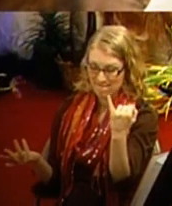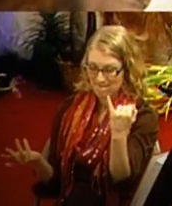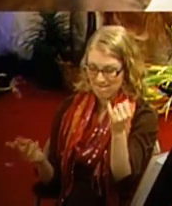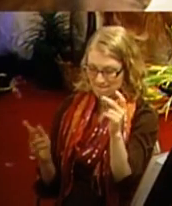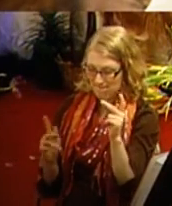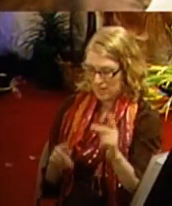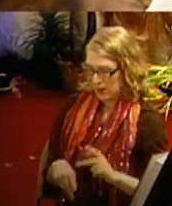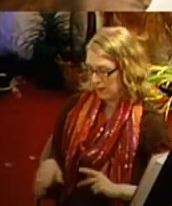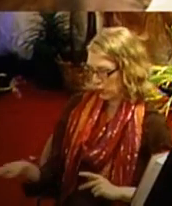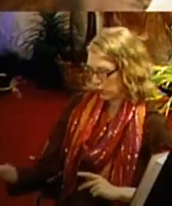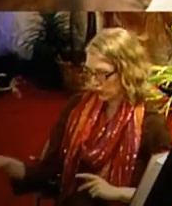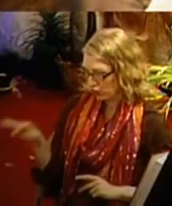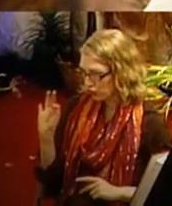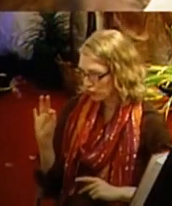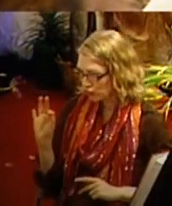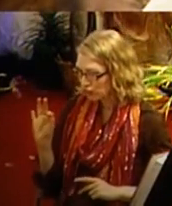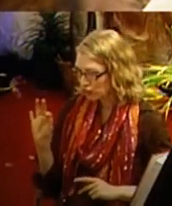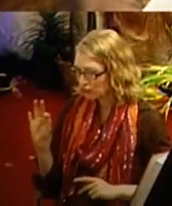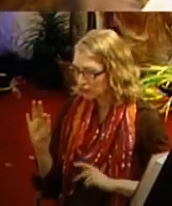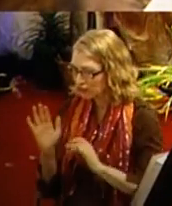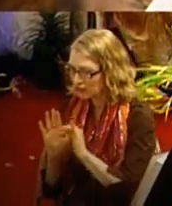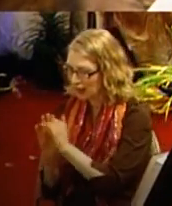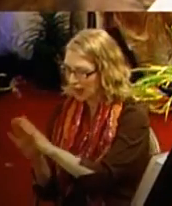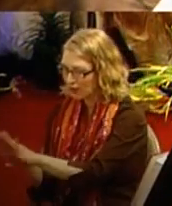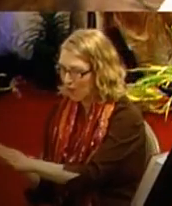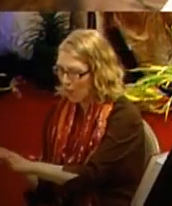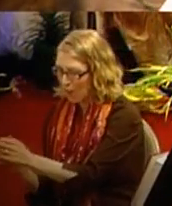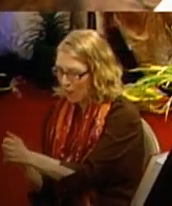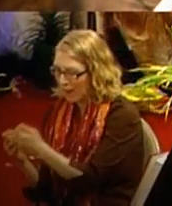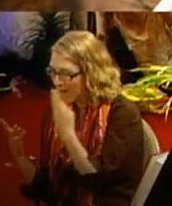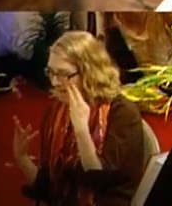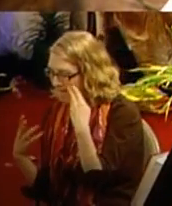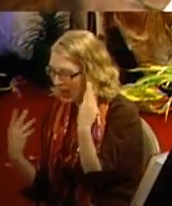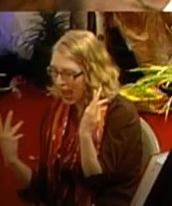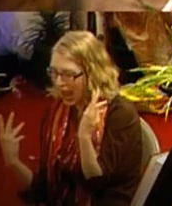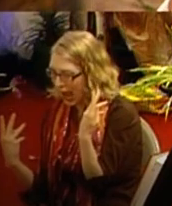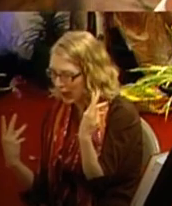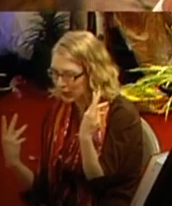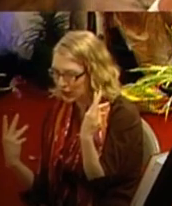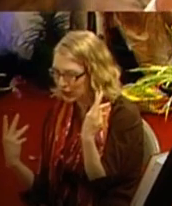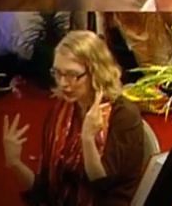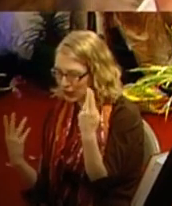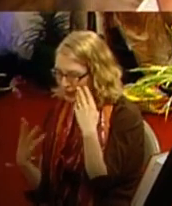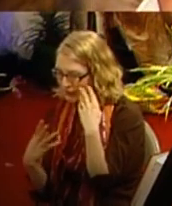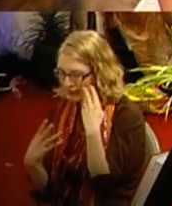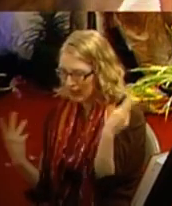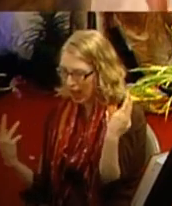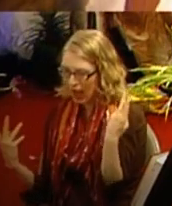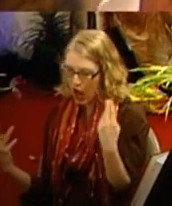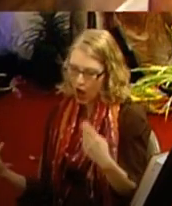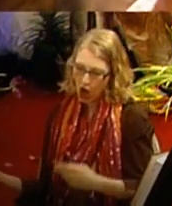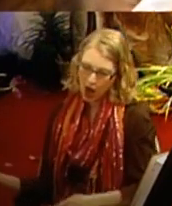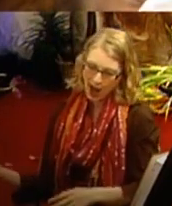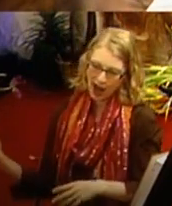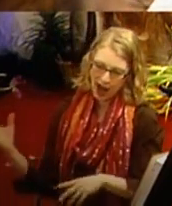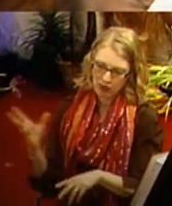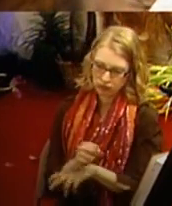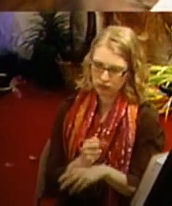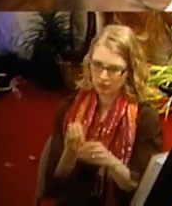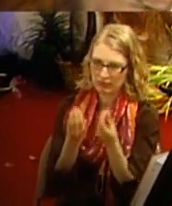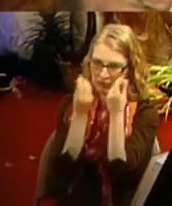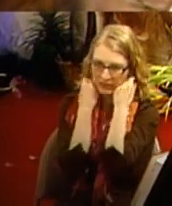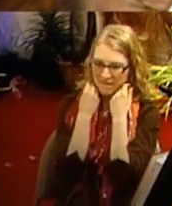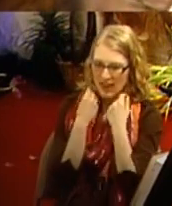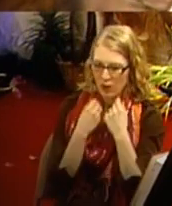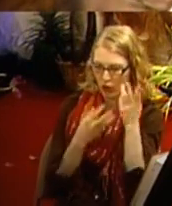defendant were to pick that door and it was open, the tiger would pounce on the man and rip